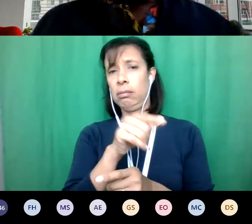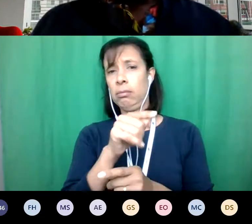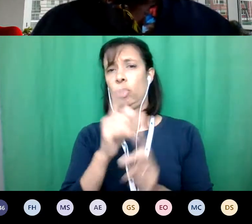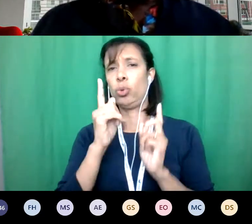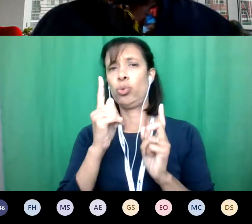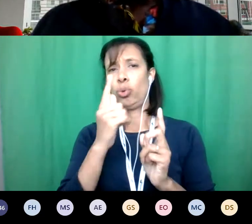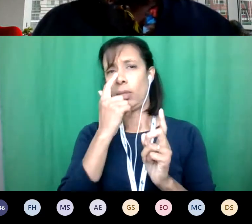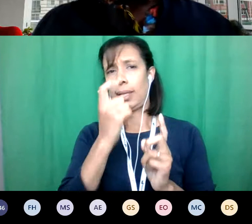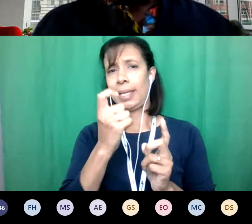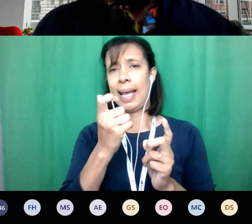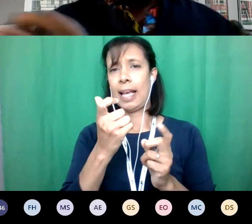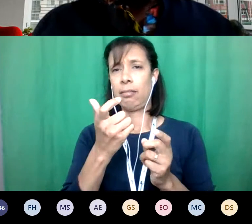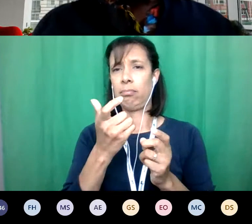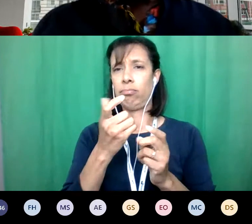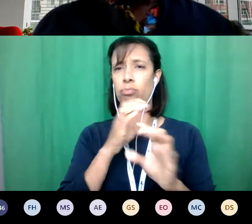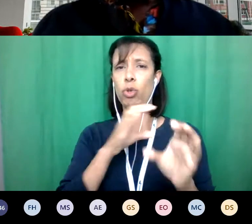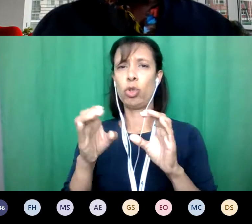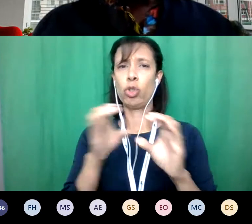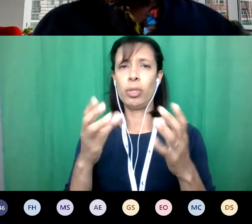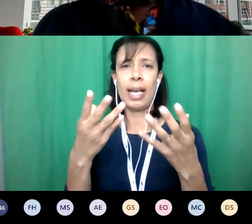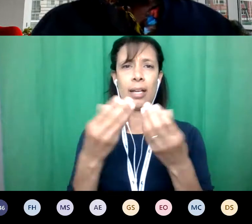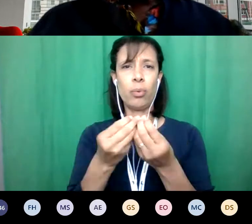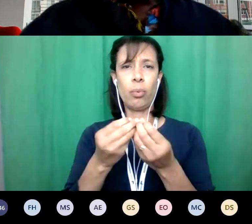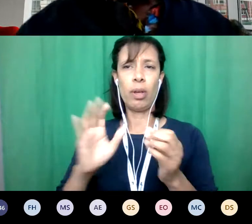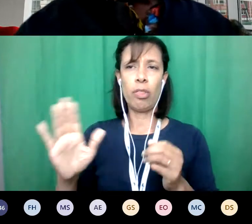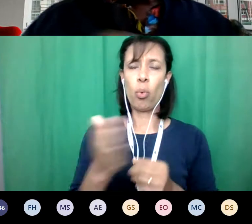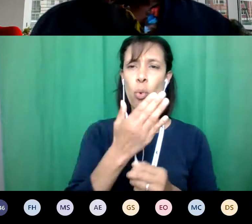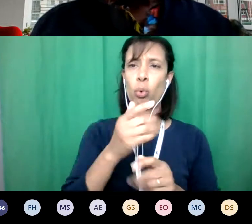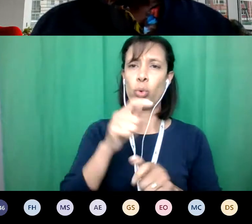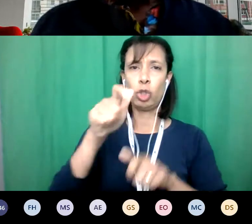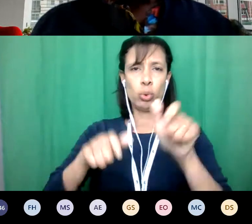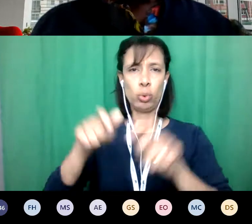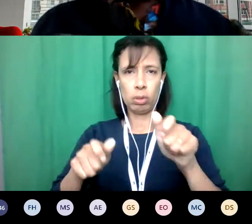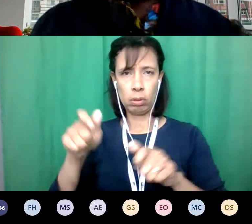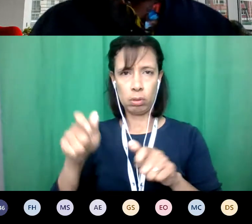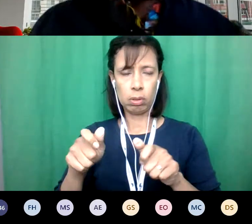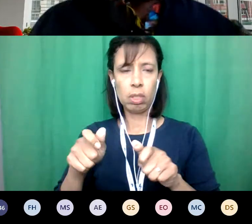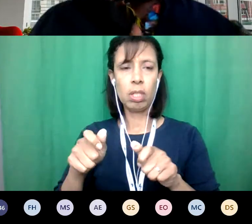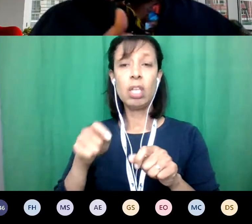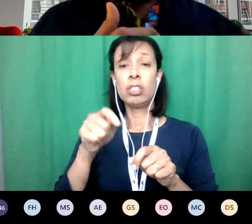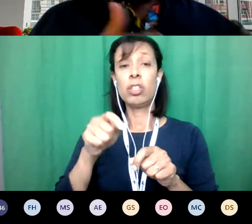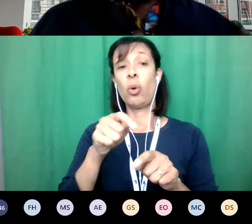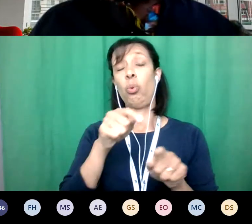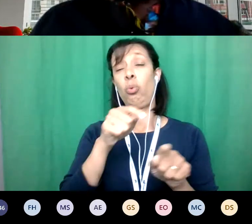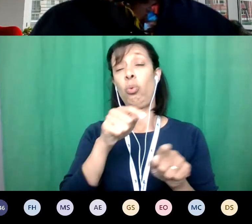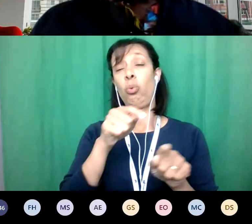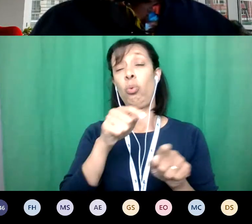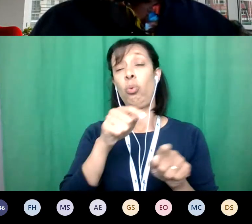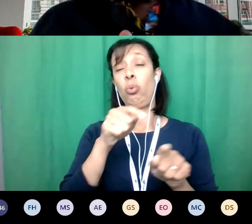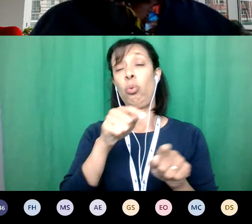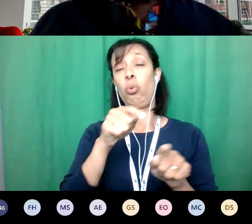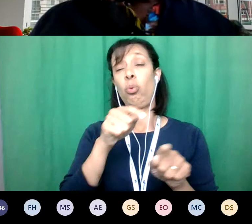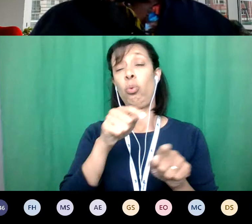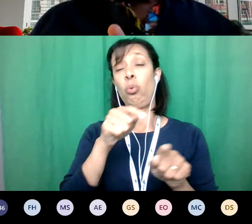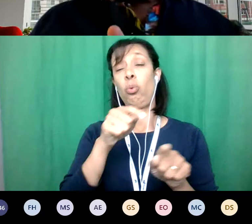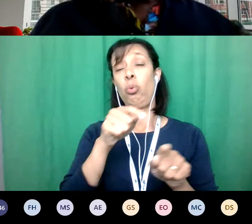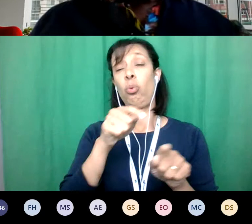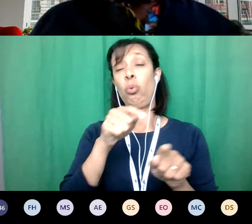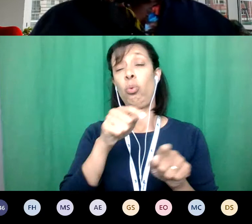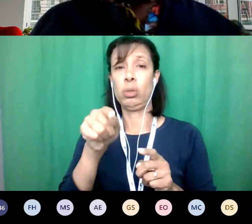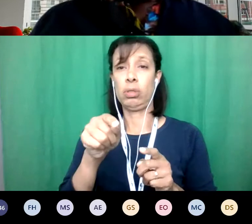are on the project module. That's the way that I will communicate with you as a group. So if I put an announcement on the